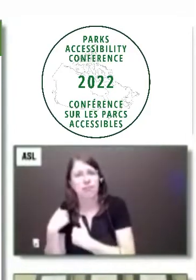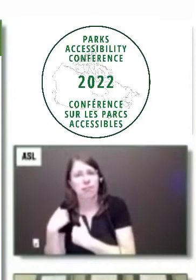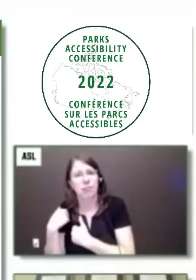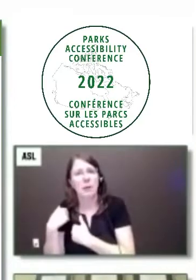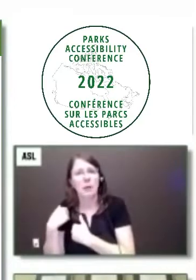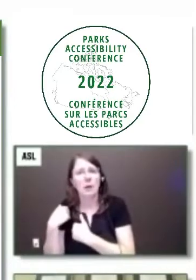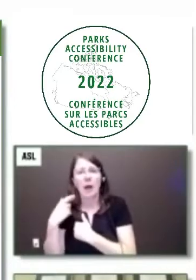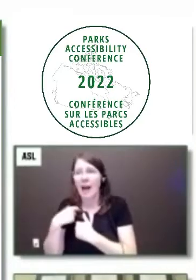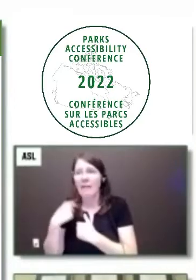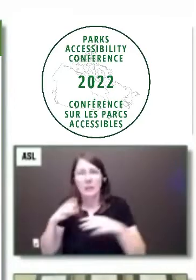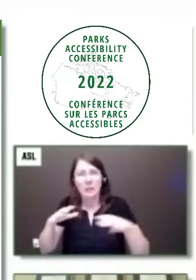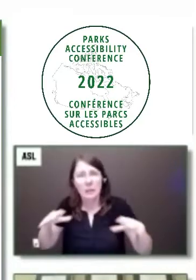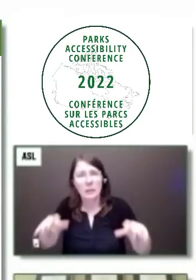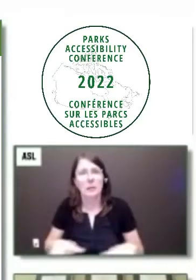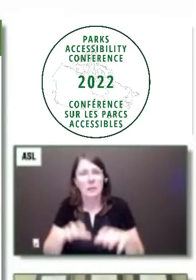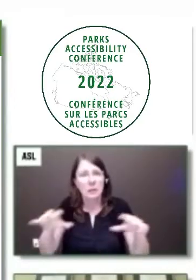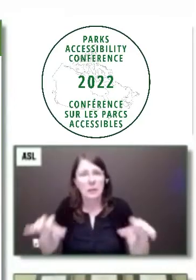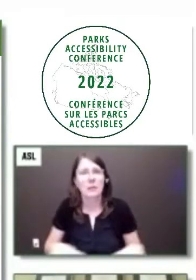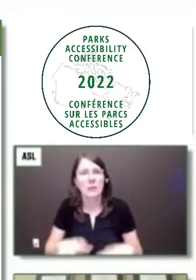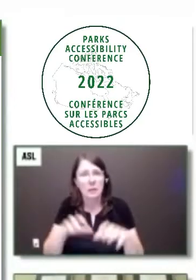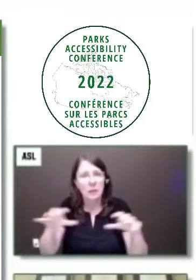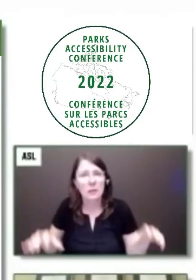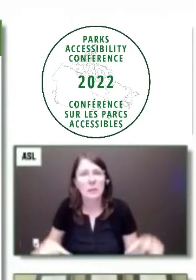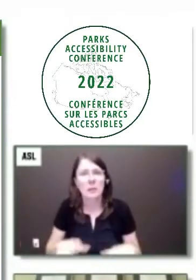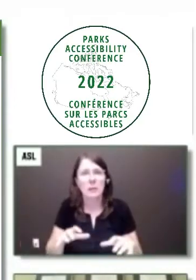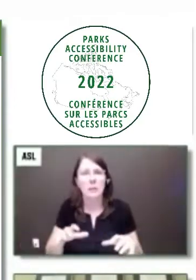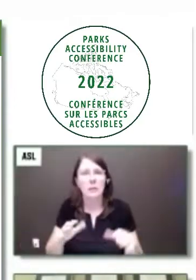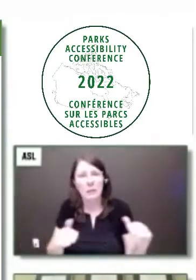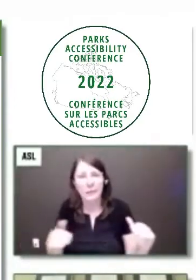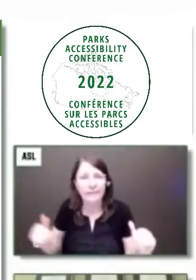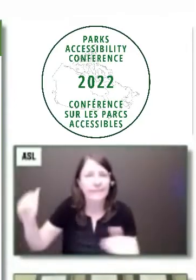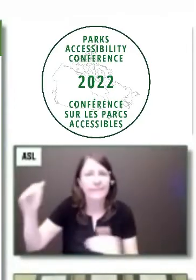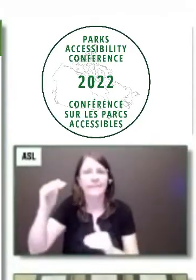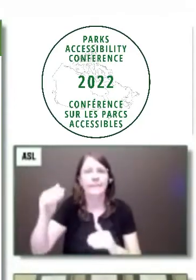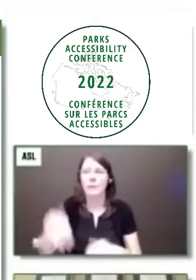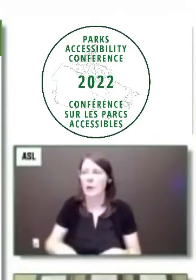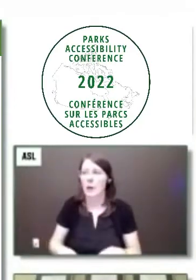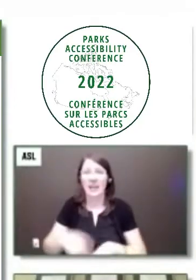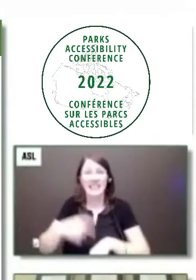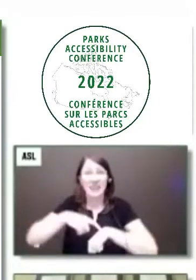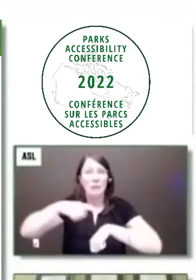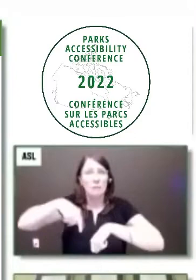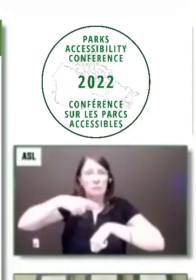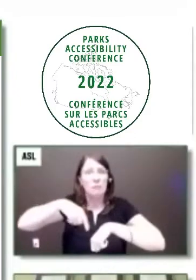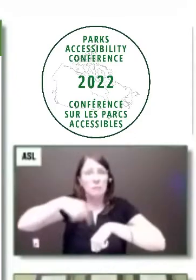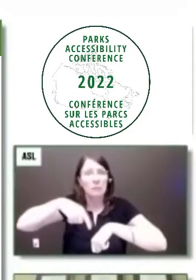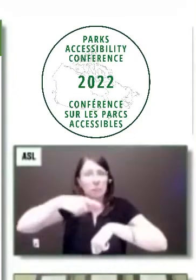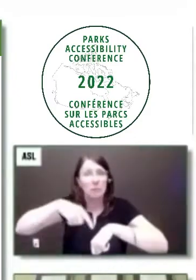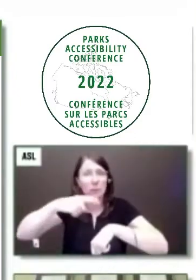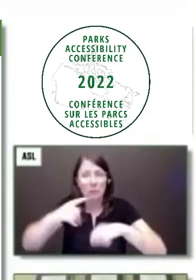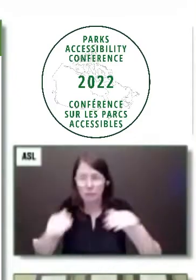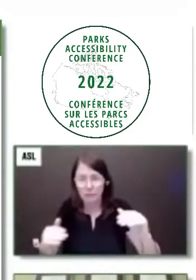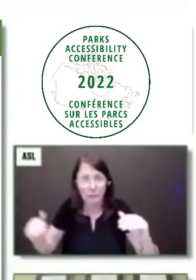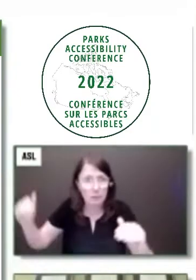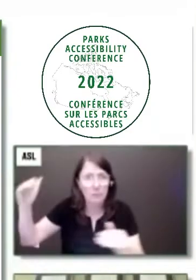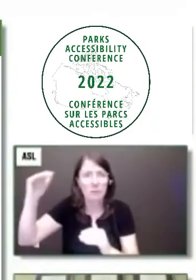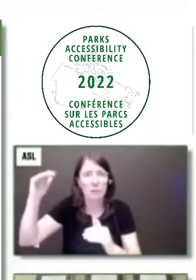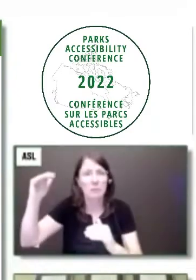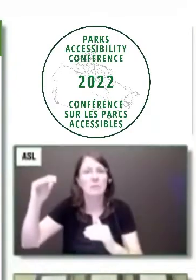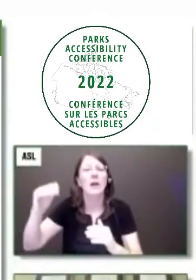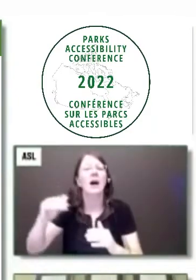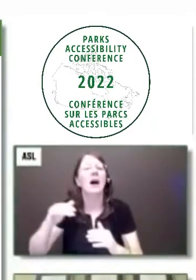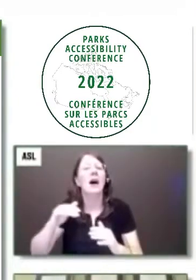get somewhere, or the amount of time it's taking. So it's not just sort of these